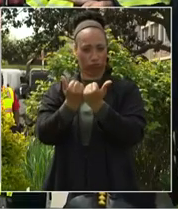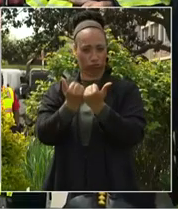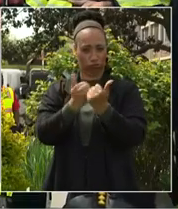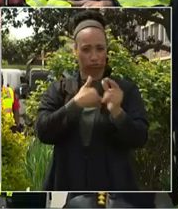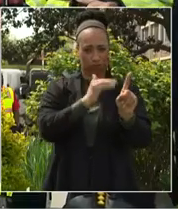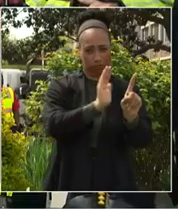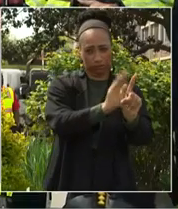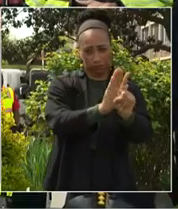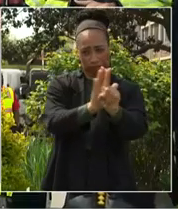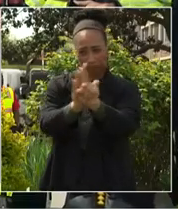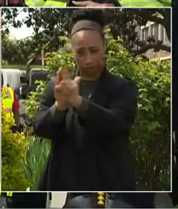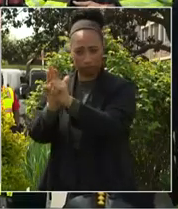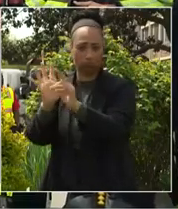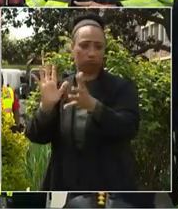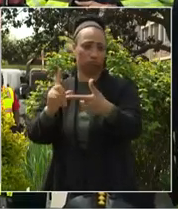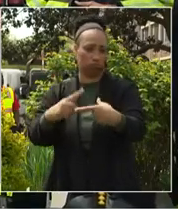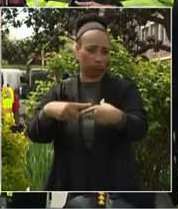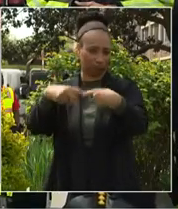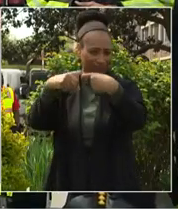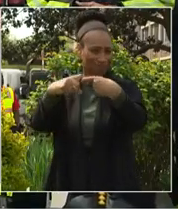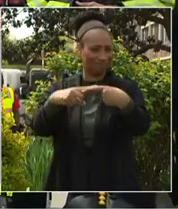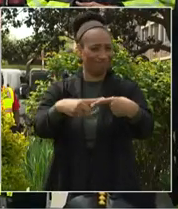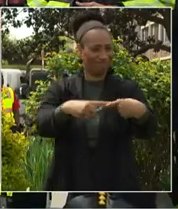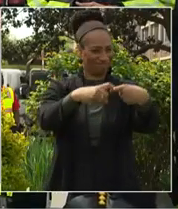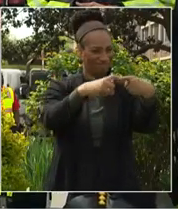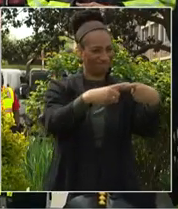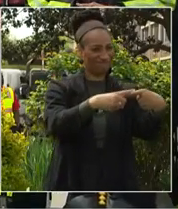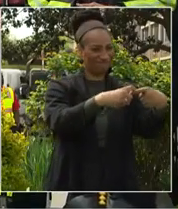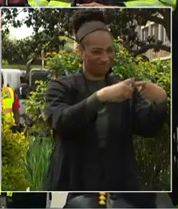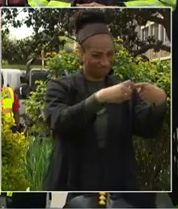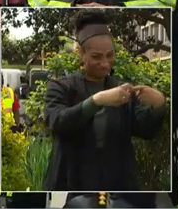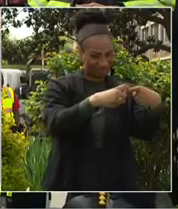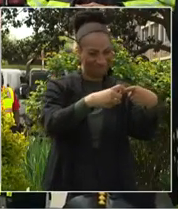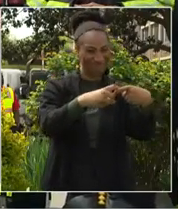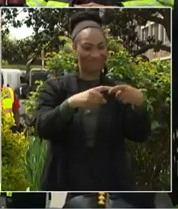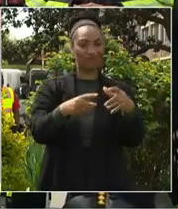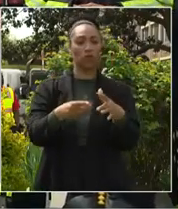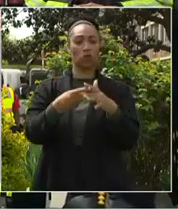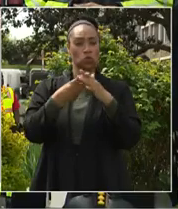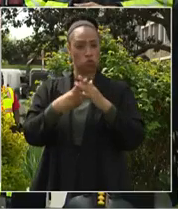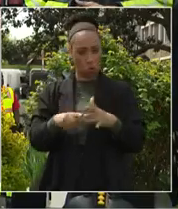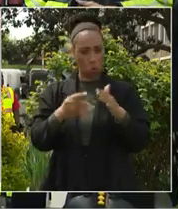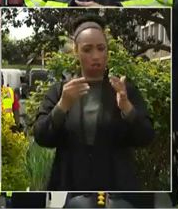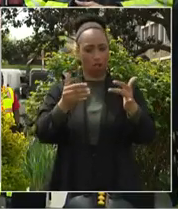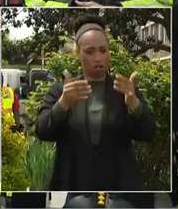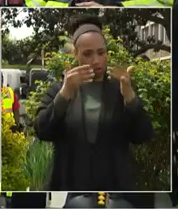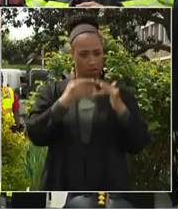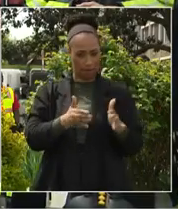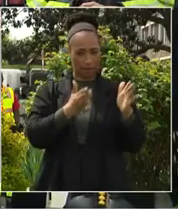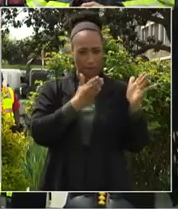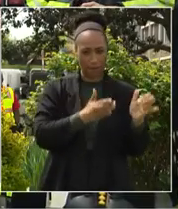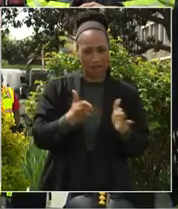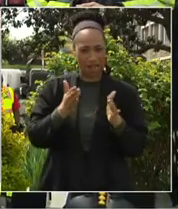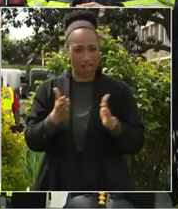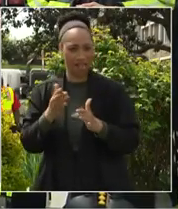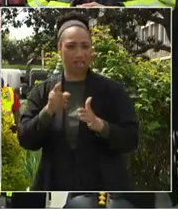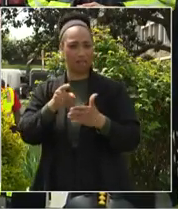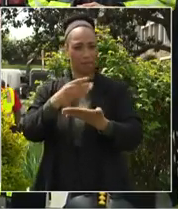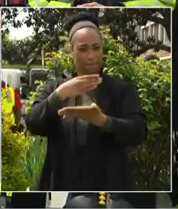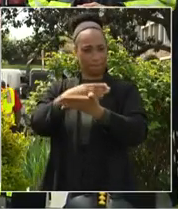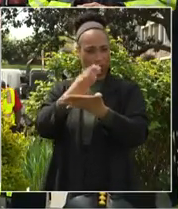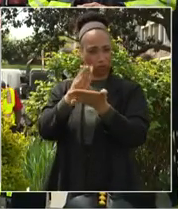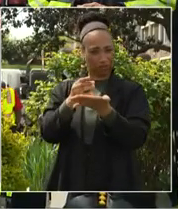will be earnestly planning a revised 25 budget that reflects